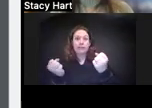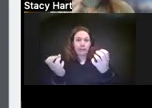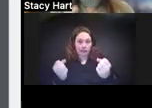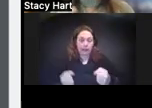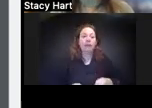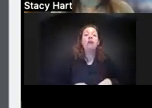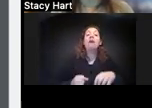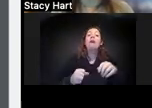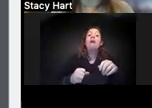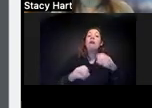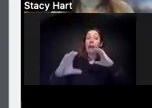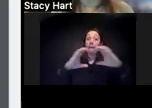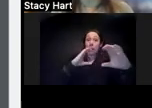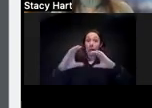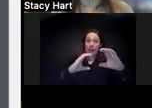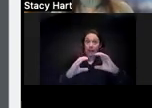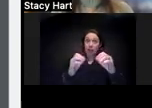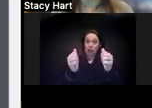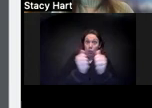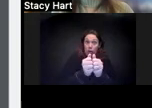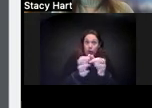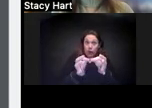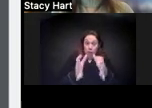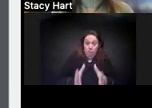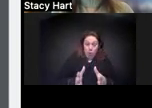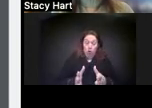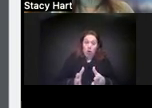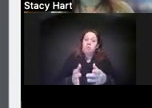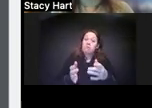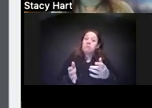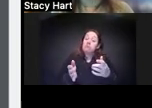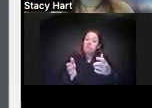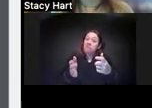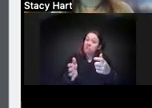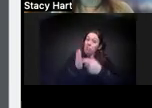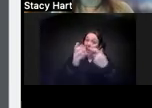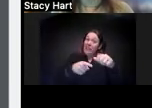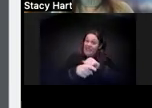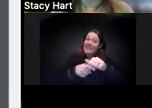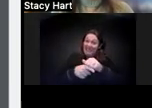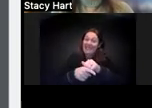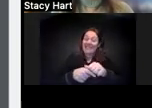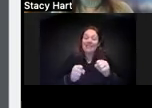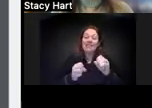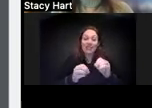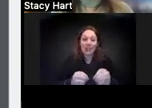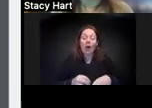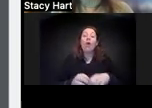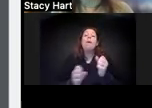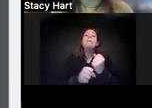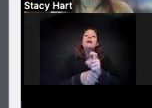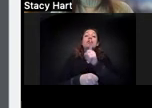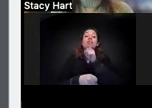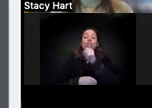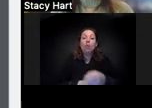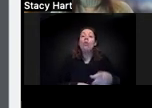And communication with an interpreter can take practice. Make sure that you're looking at the person